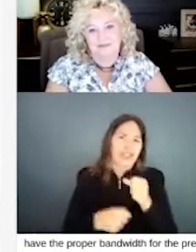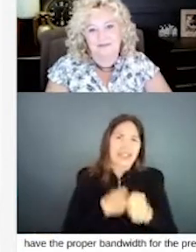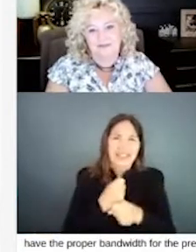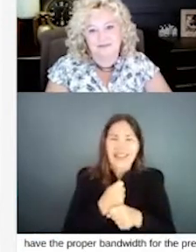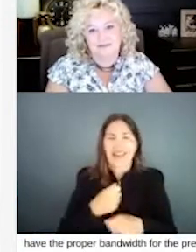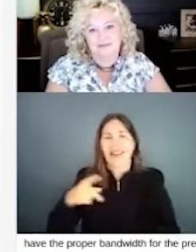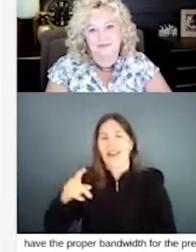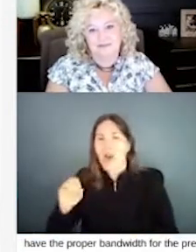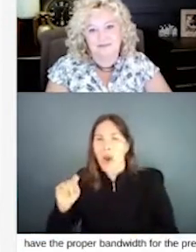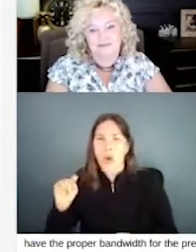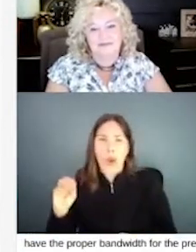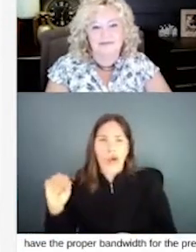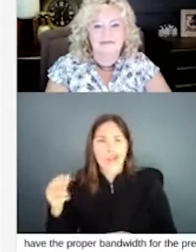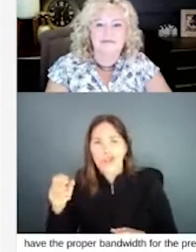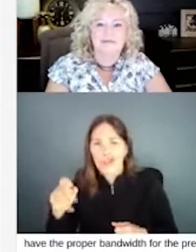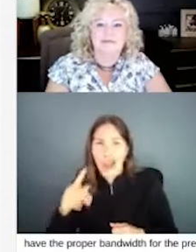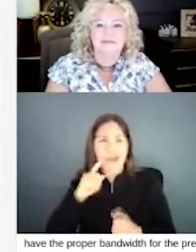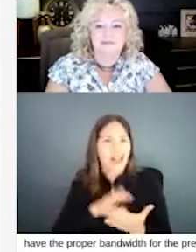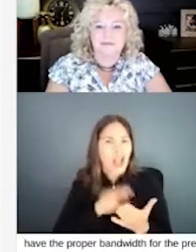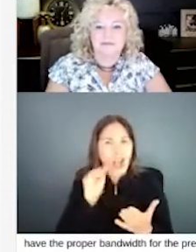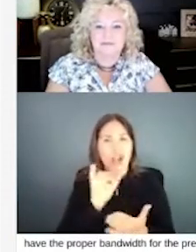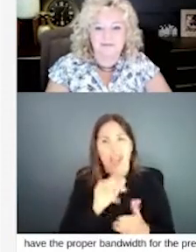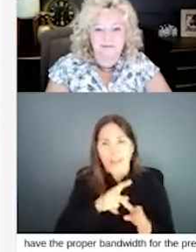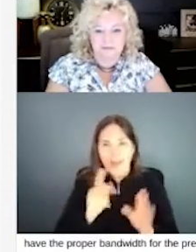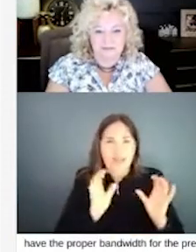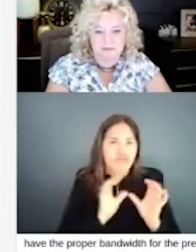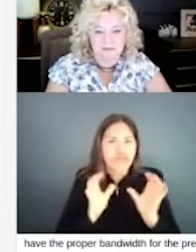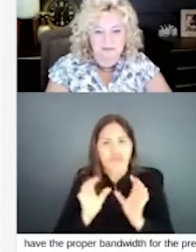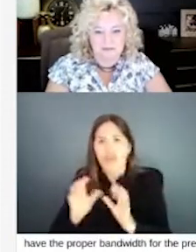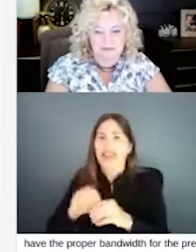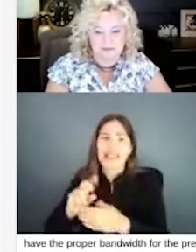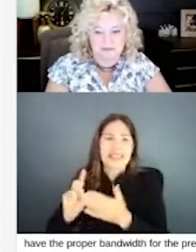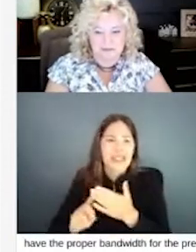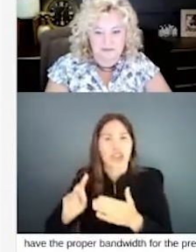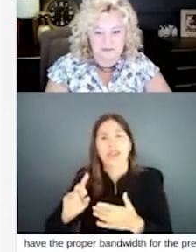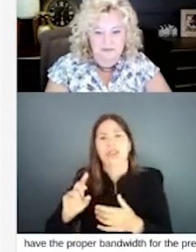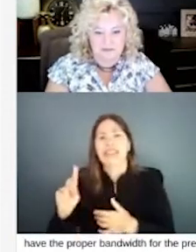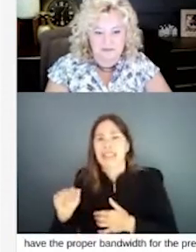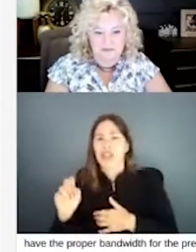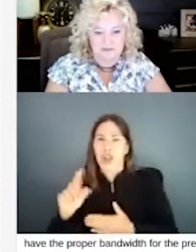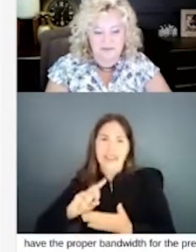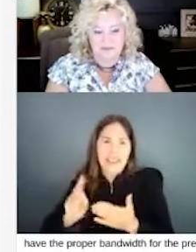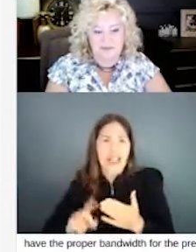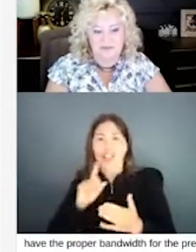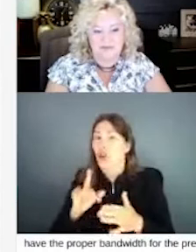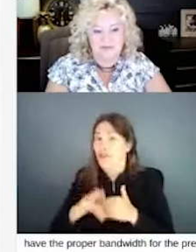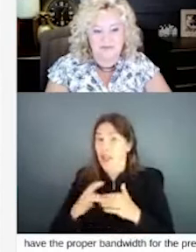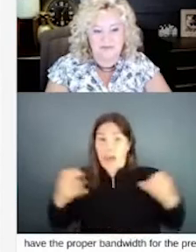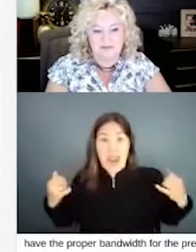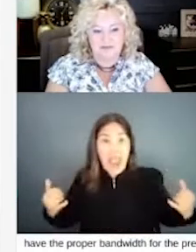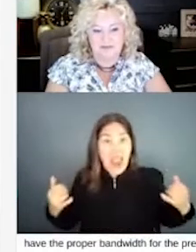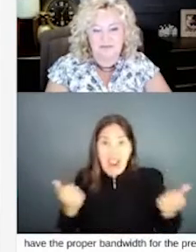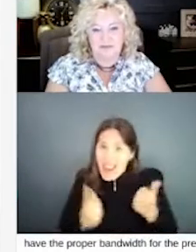and Illustrator, and they can earn that Adobe Certified Professional in visual design credential. So these are available now, and anyone